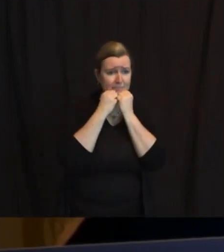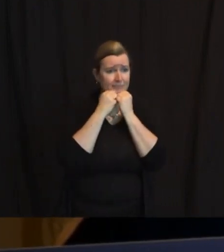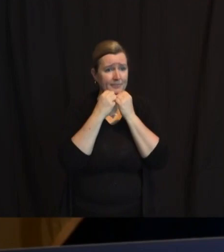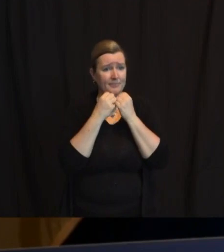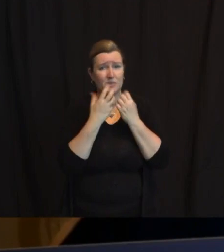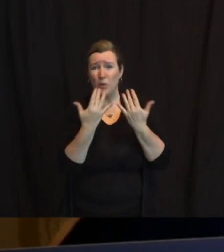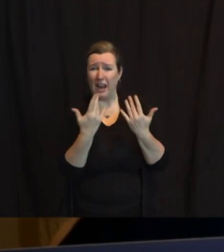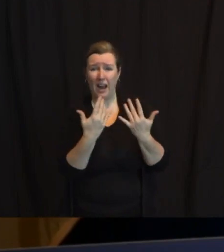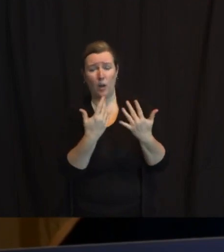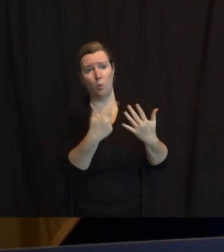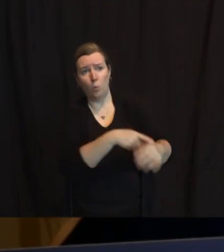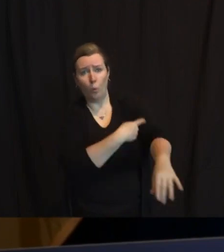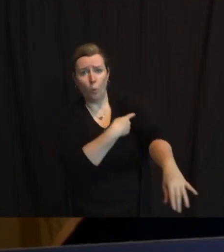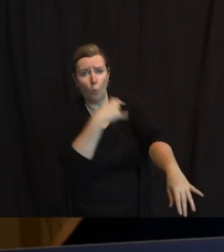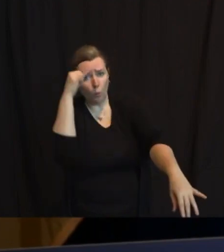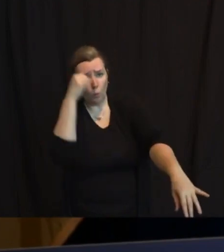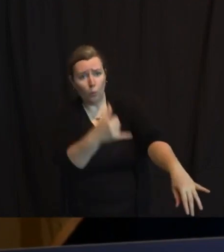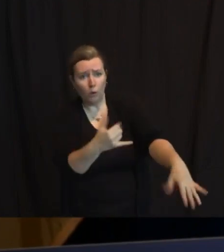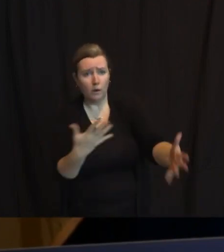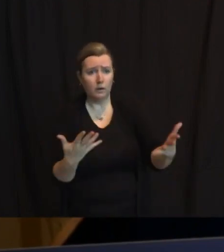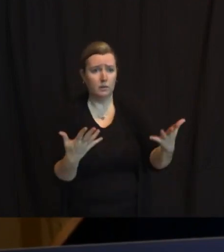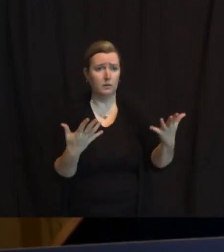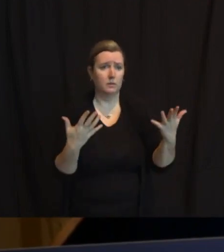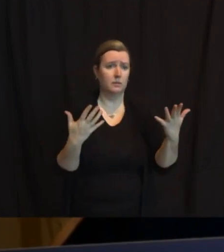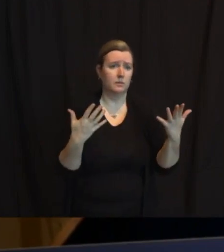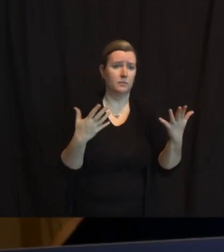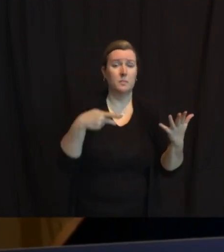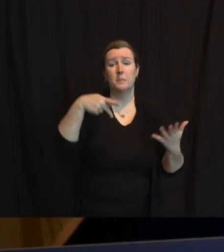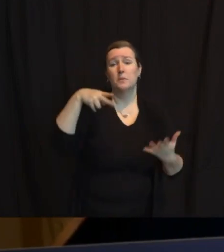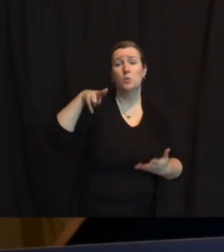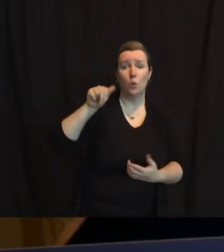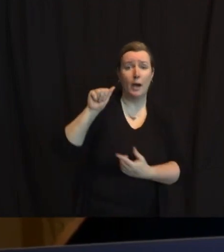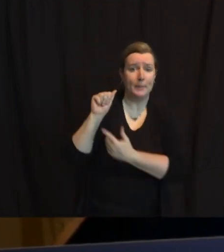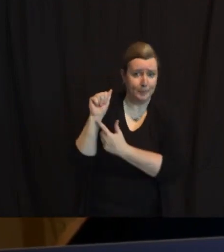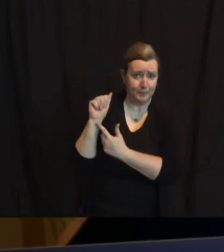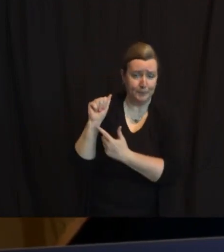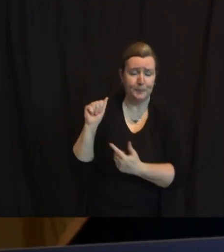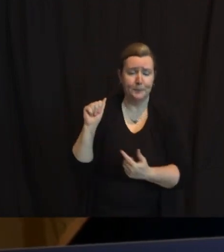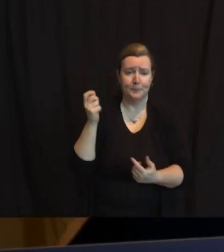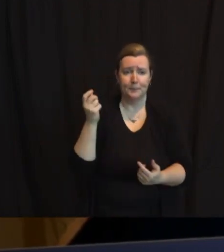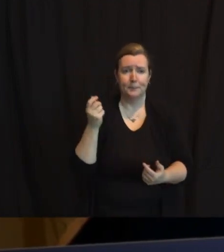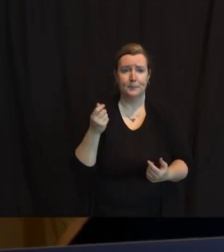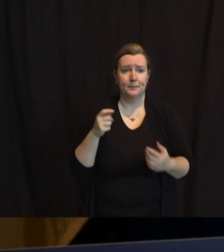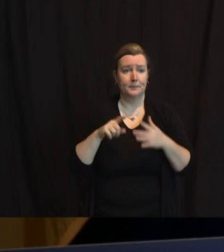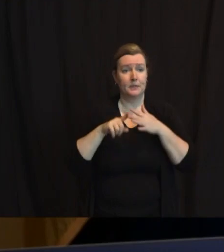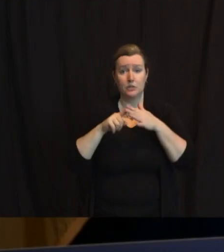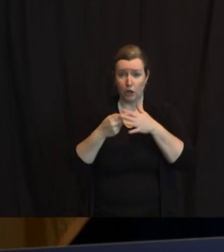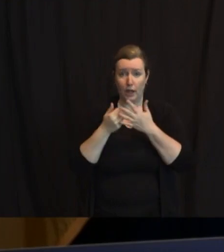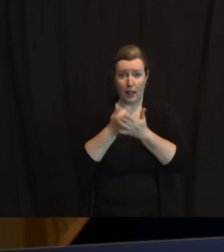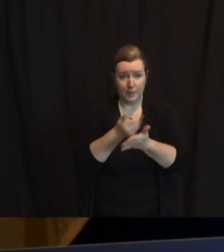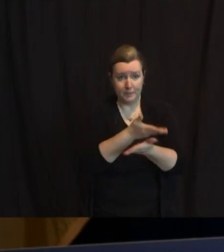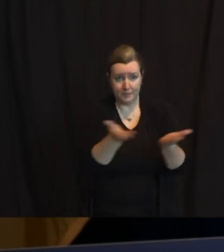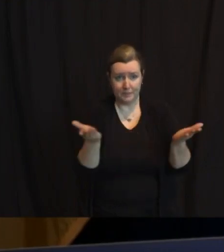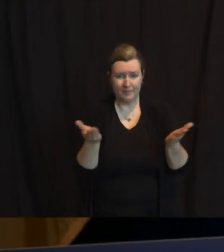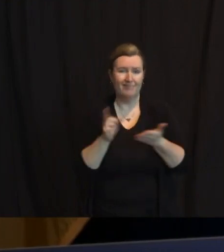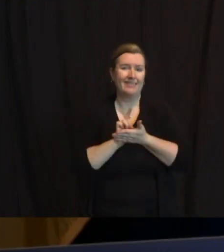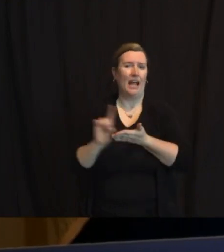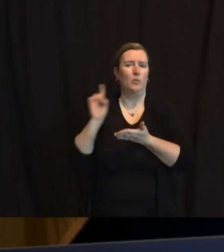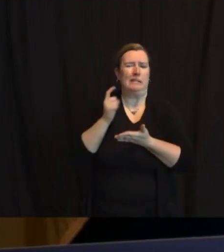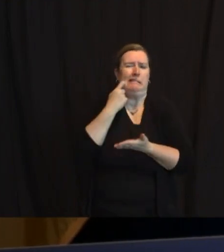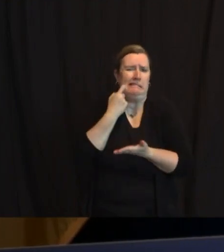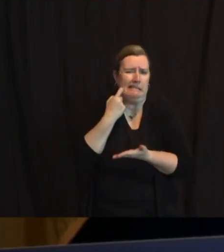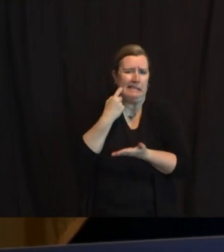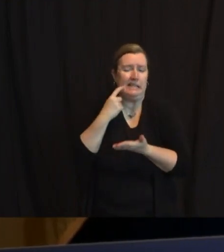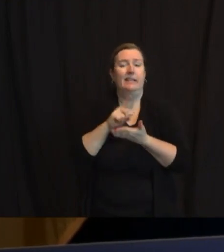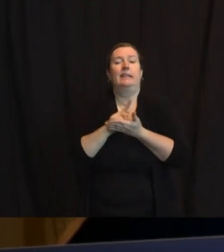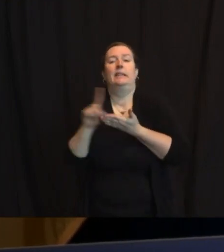of them are in the PUA universe who have been cured last week, this week, and going into next week. That's a large chunk of them. But certainly there's others who have been waiting a